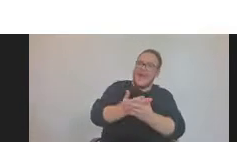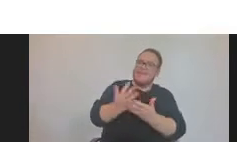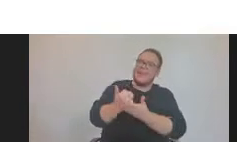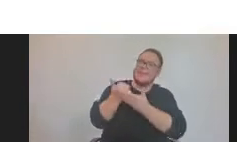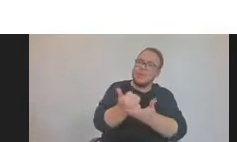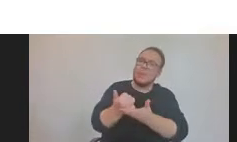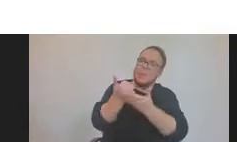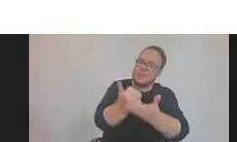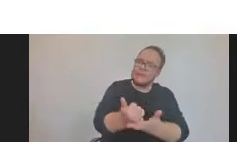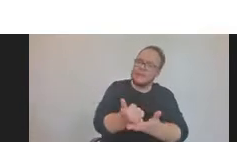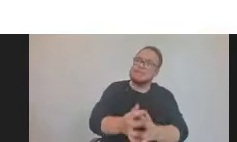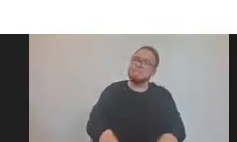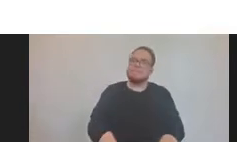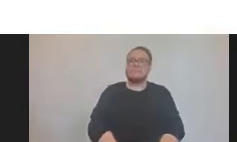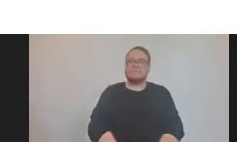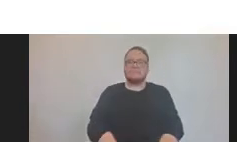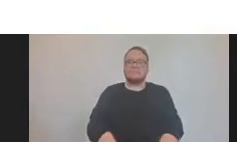slide, please.